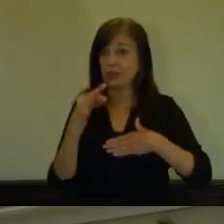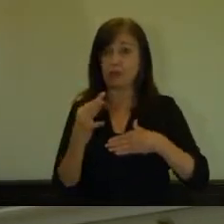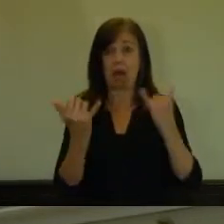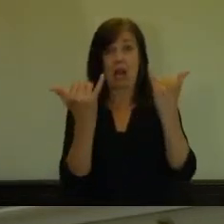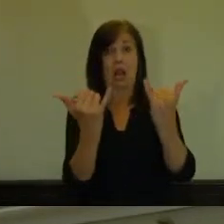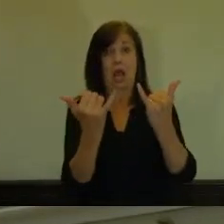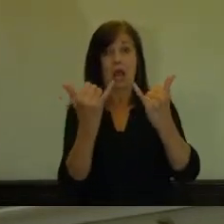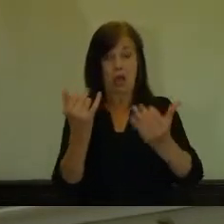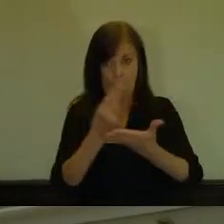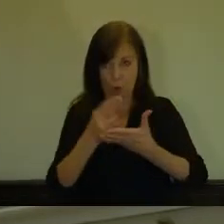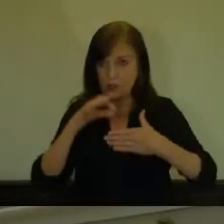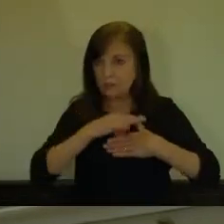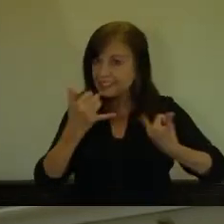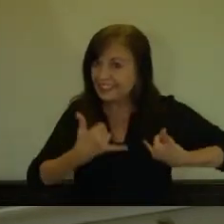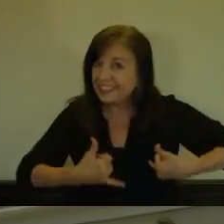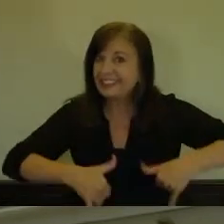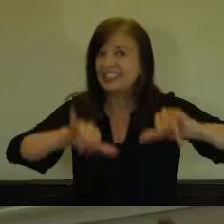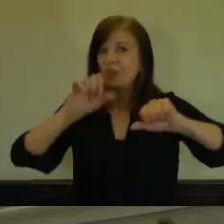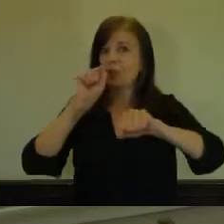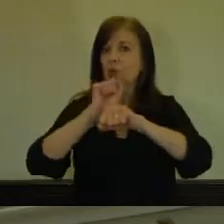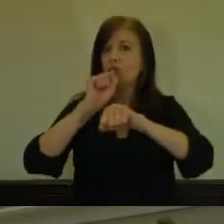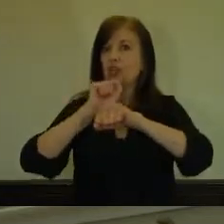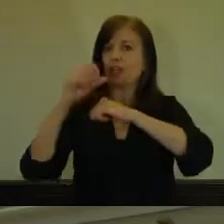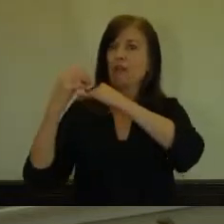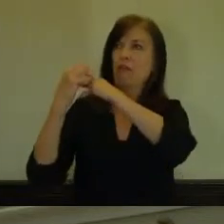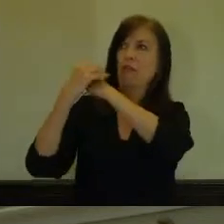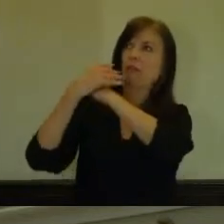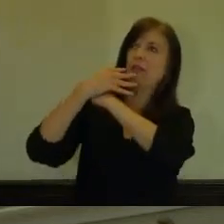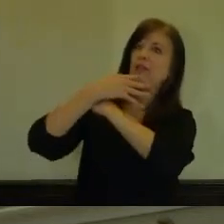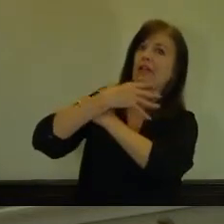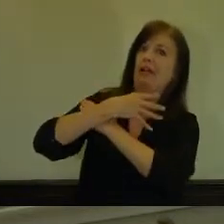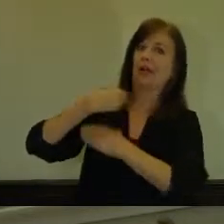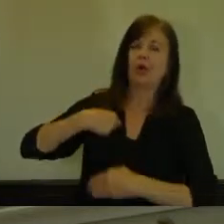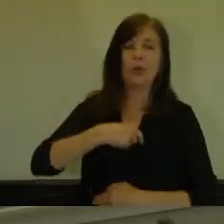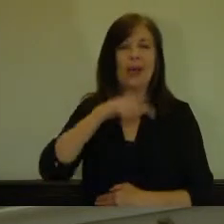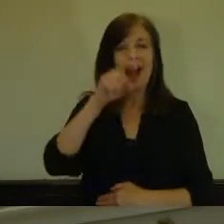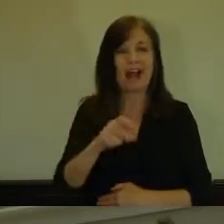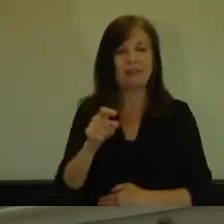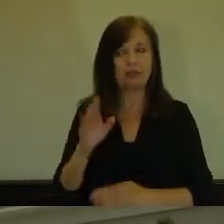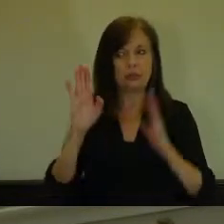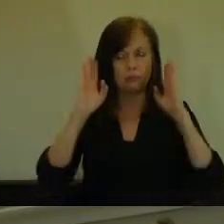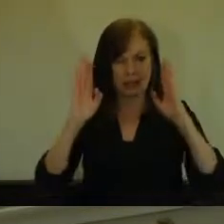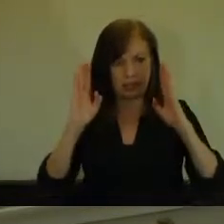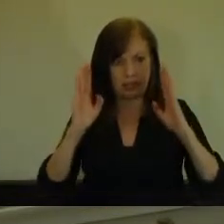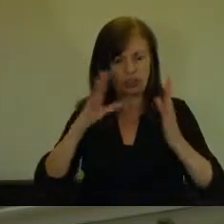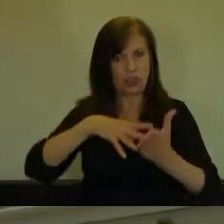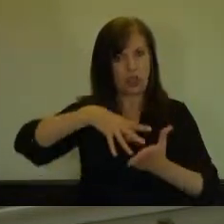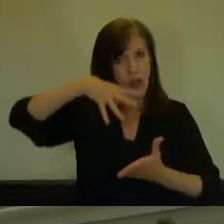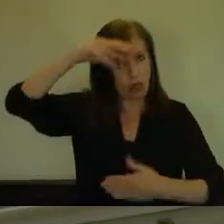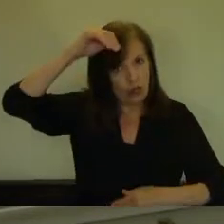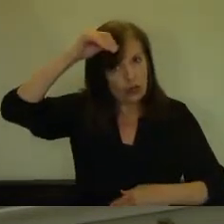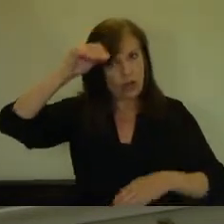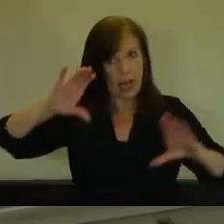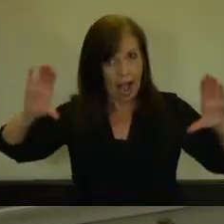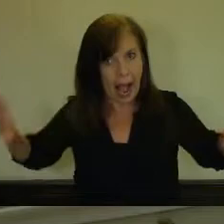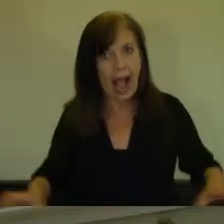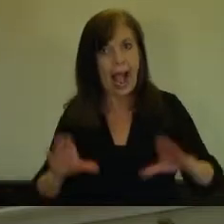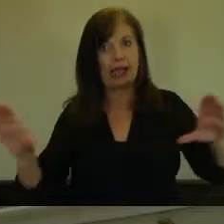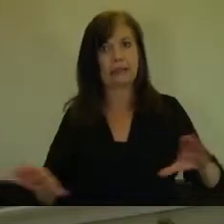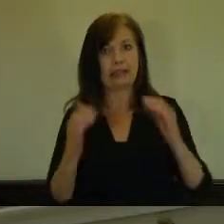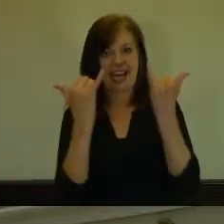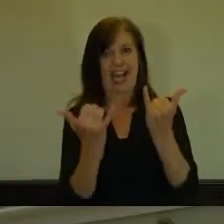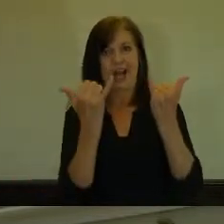where the Spirit is still working. And so as we listen, as we learn, and we act in these